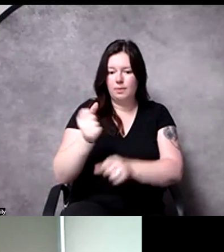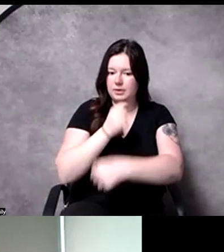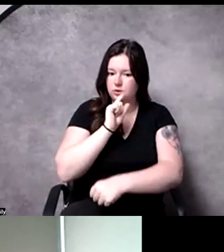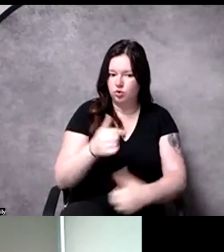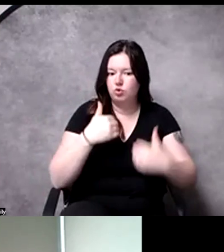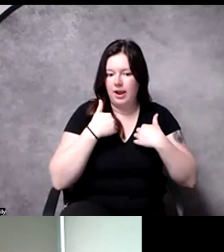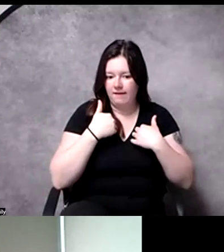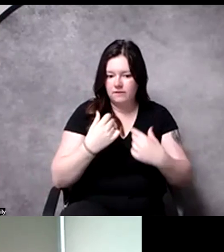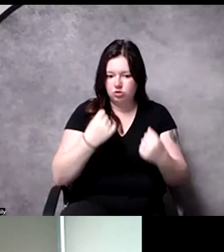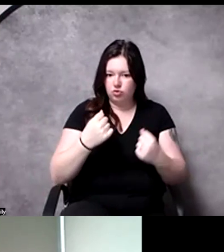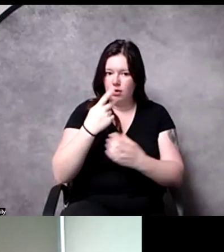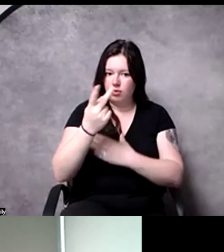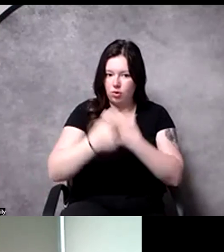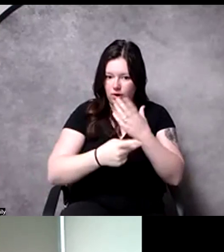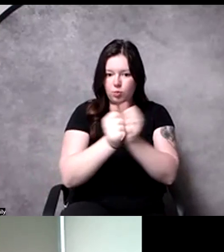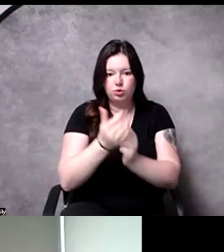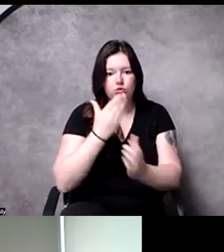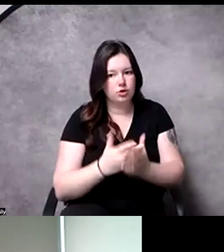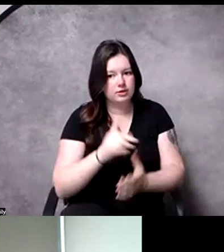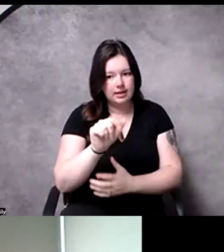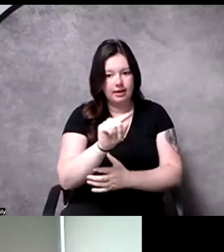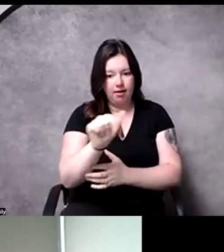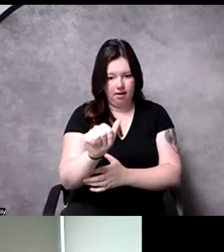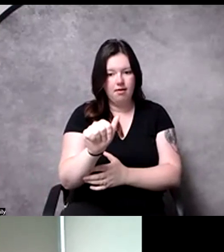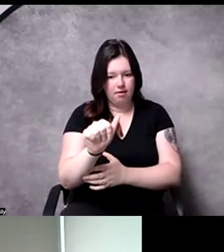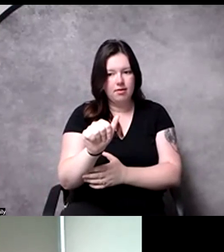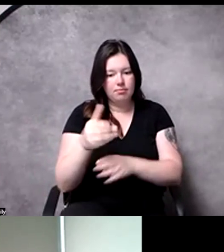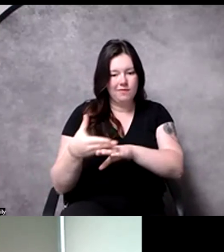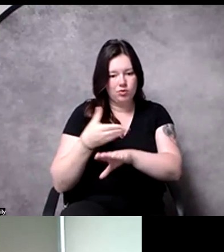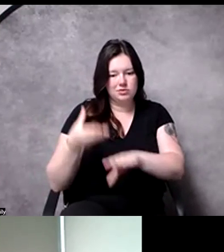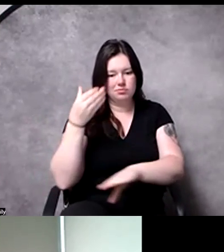pretty robust program with good preliminary data for the R01. Yep.